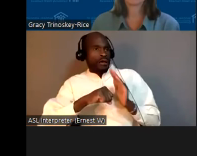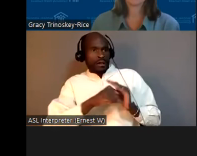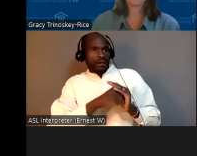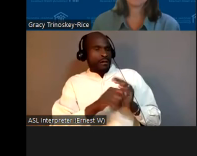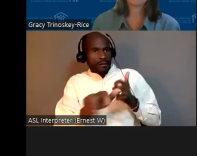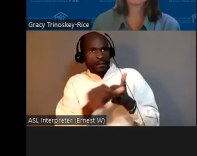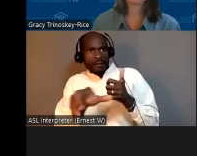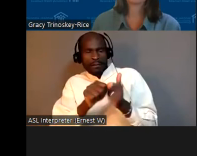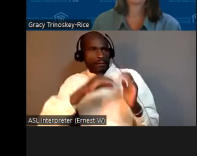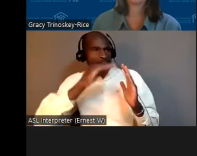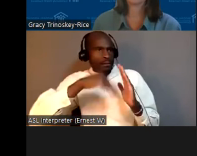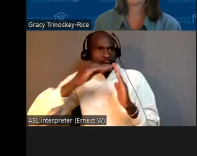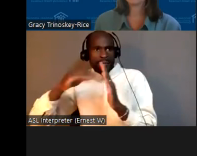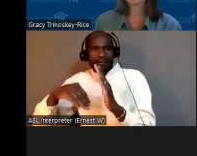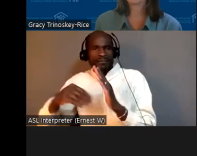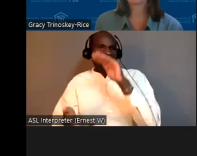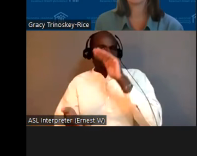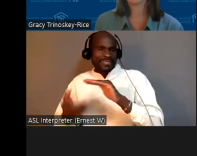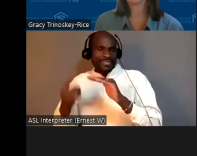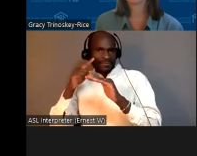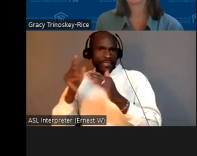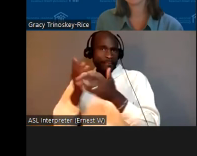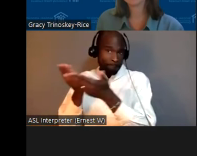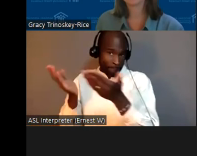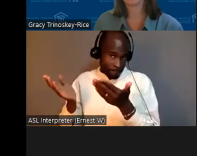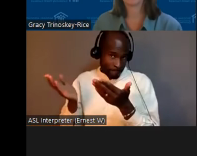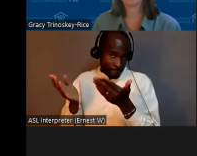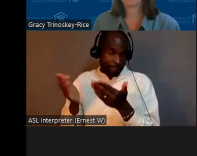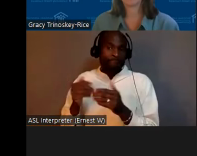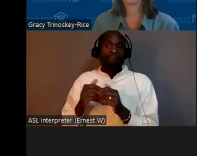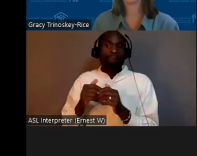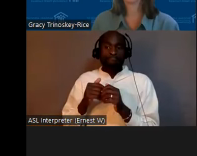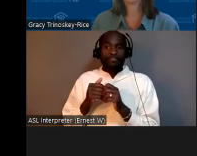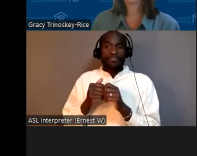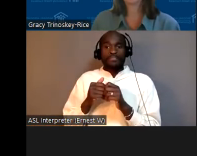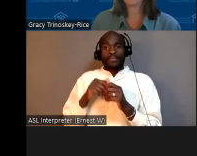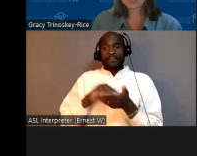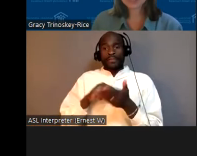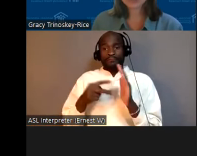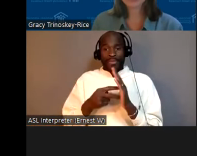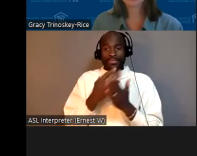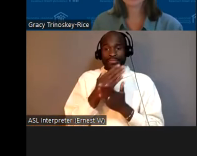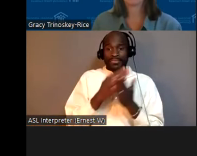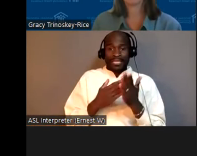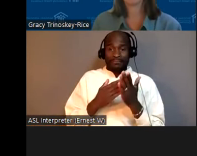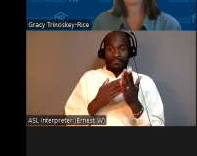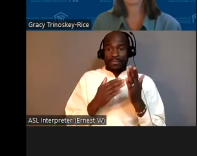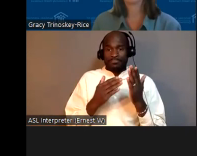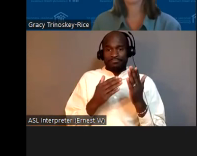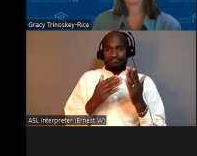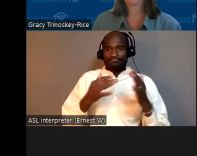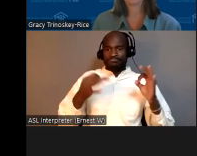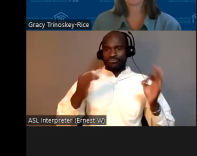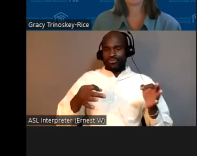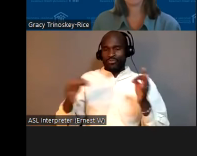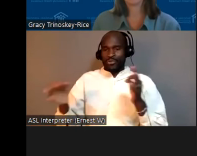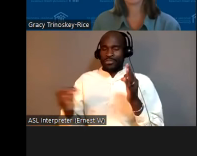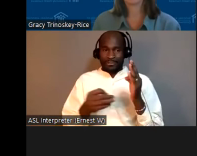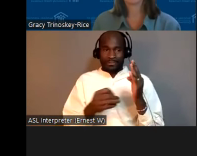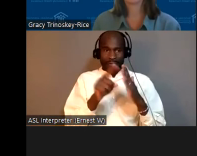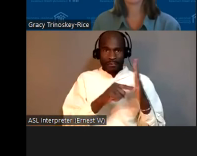it can help reduce some of these procedural terminations, which are essentially,